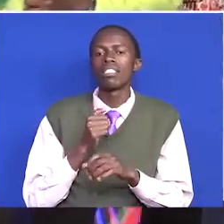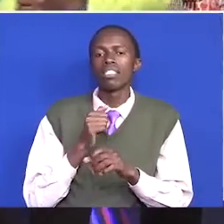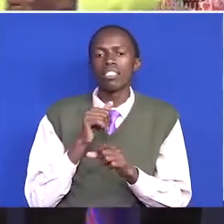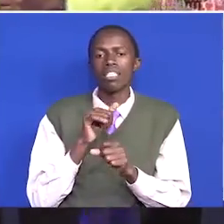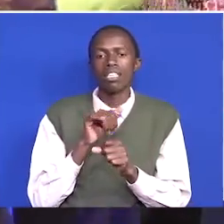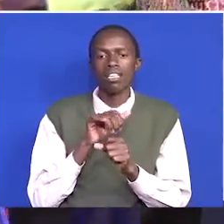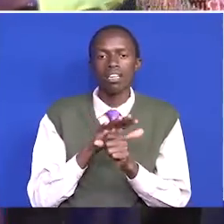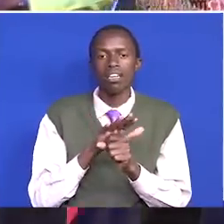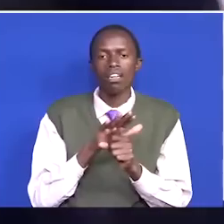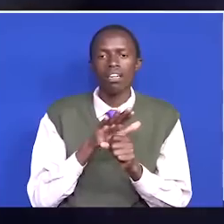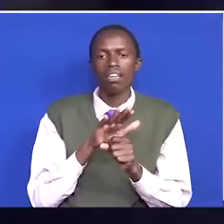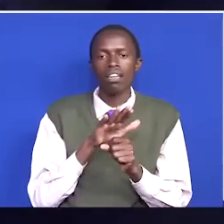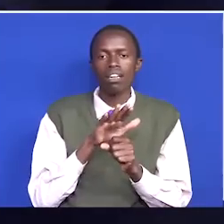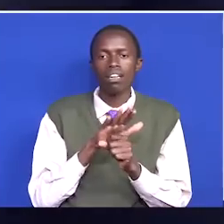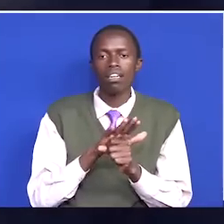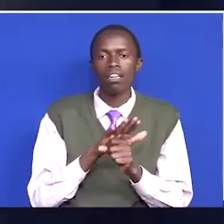nakutamani sana,